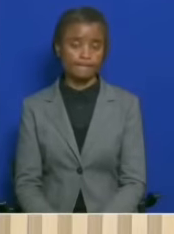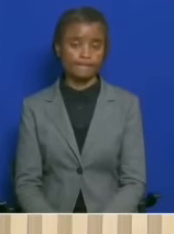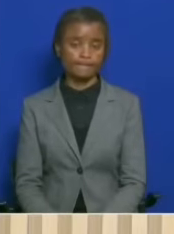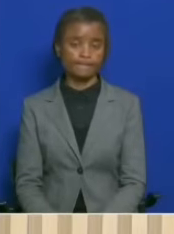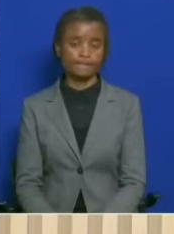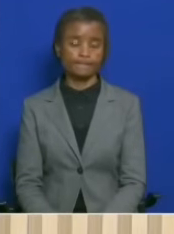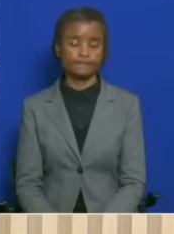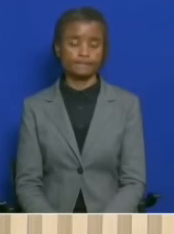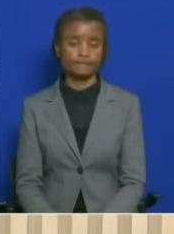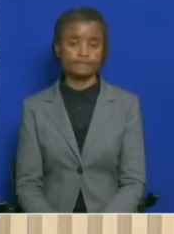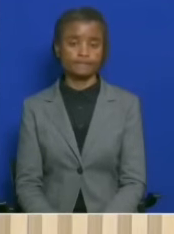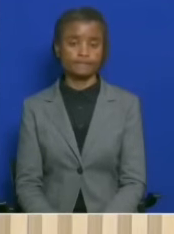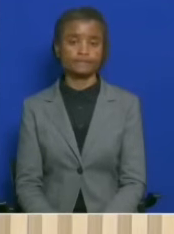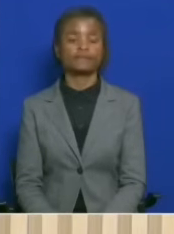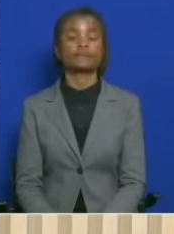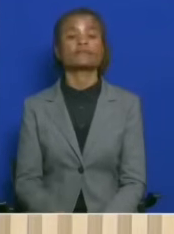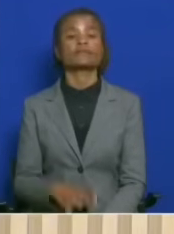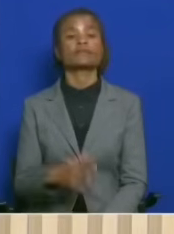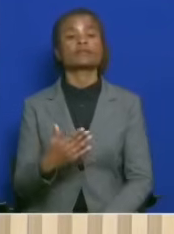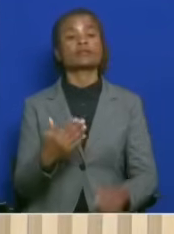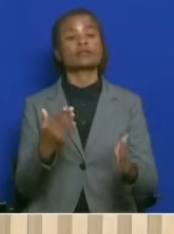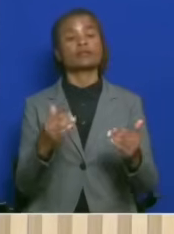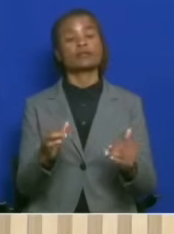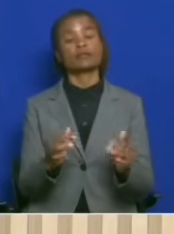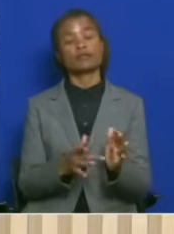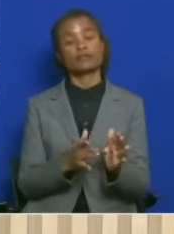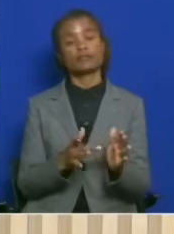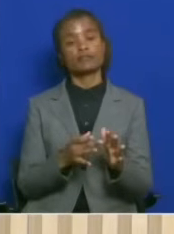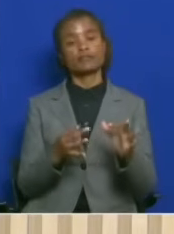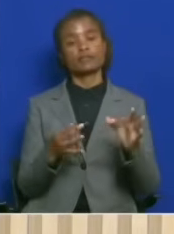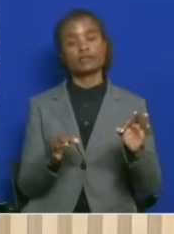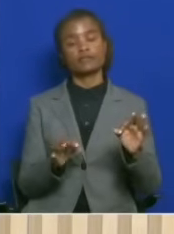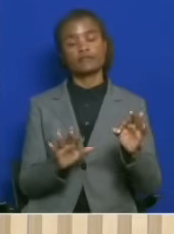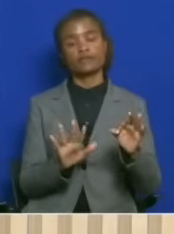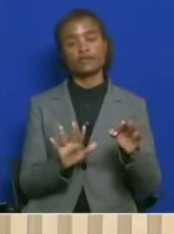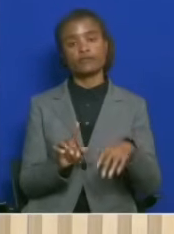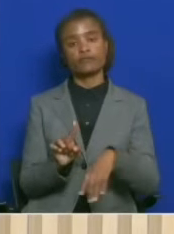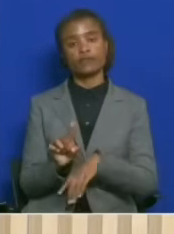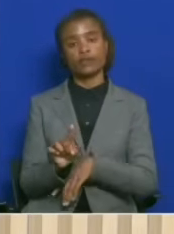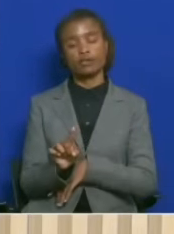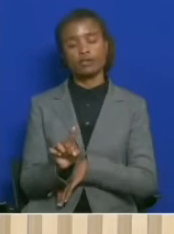And then at 51, yes, that's it.